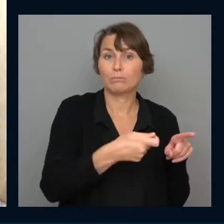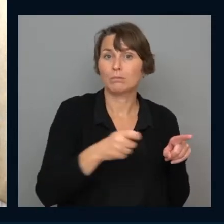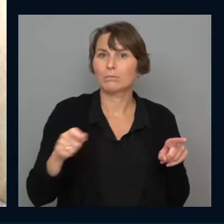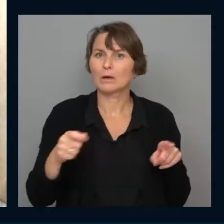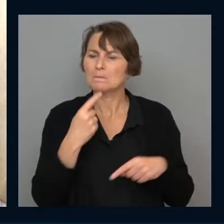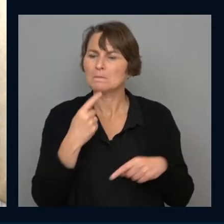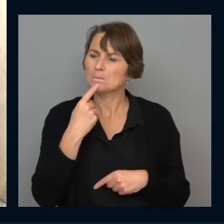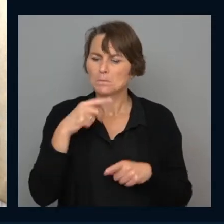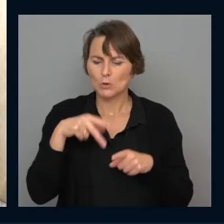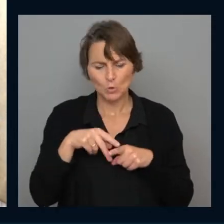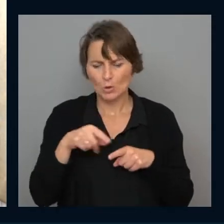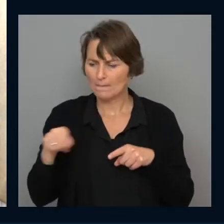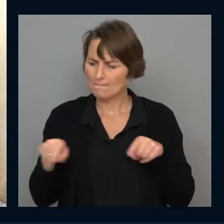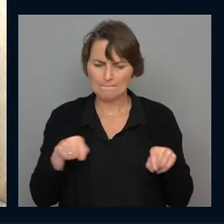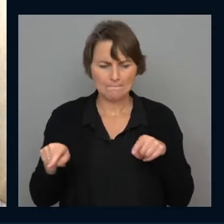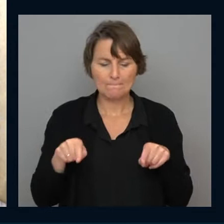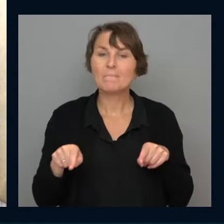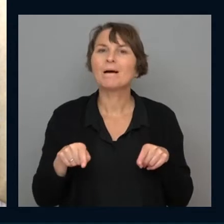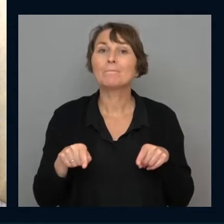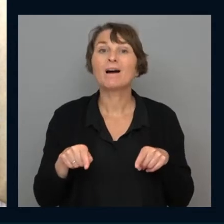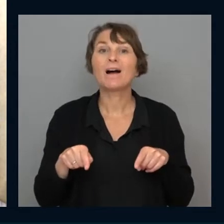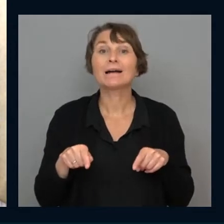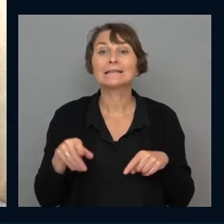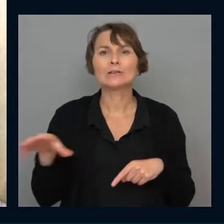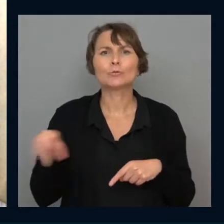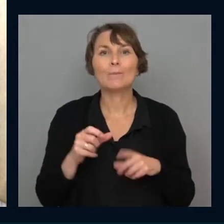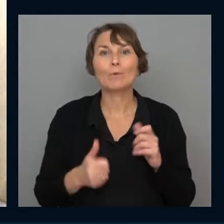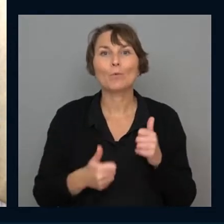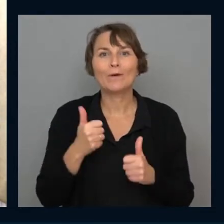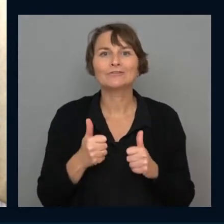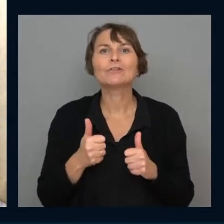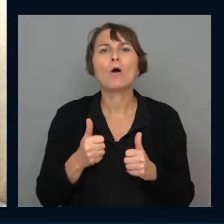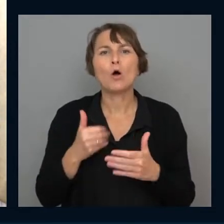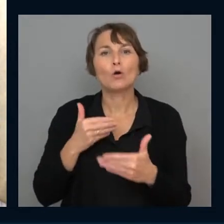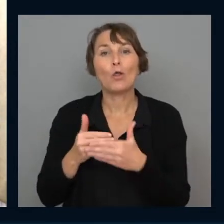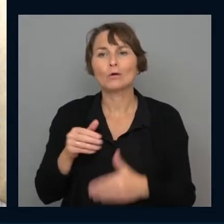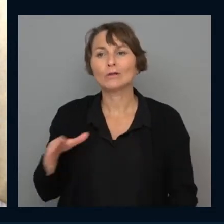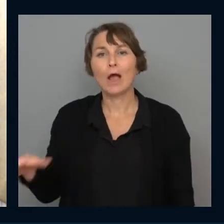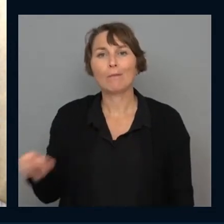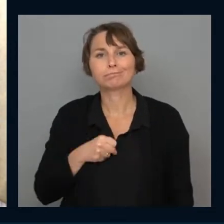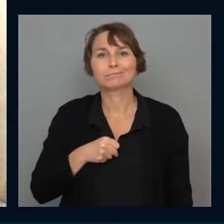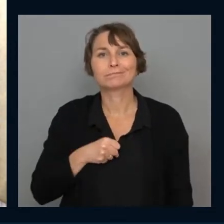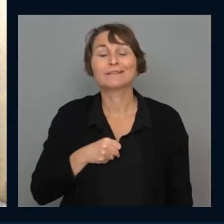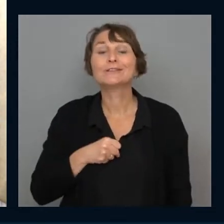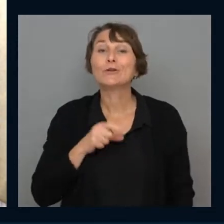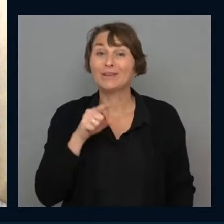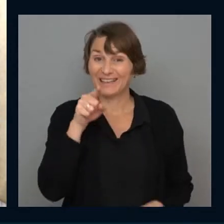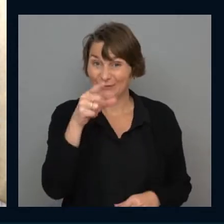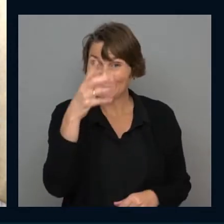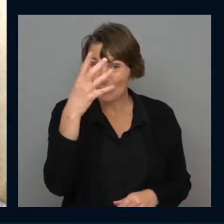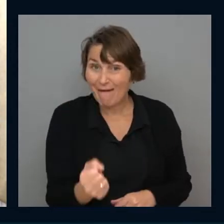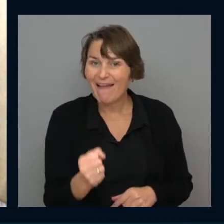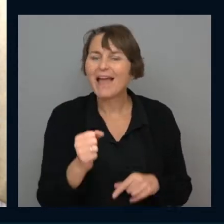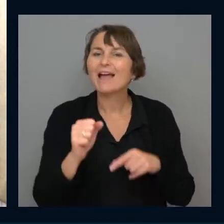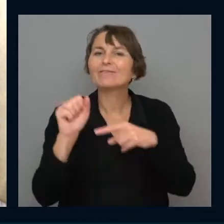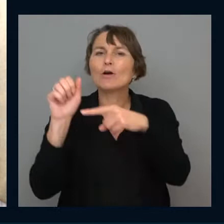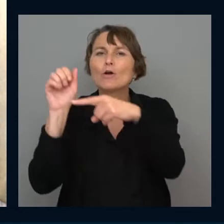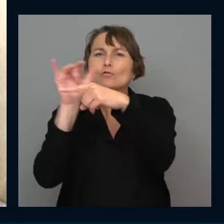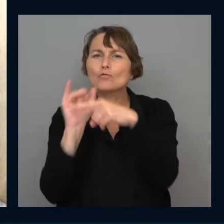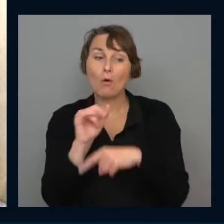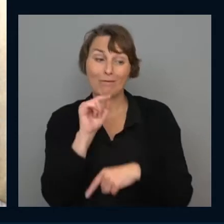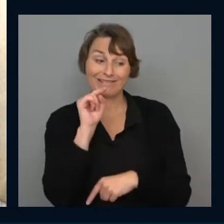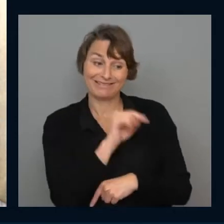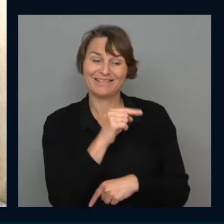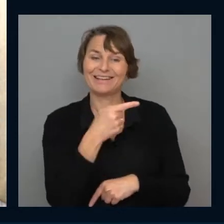usually you grab whichever one's closest to you. So again, if your code is already in GitHub, go try Actions and see if it does what you need it to